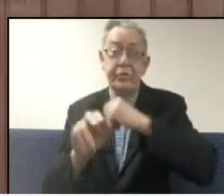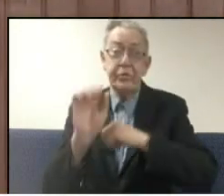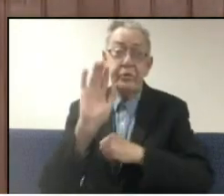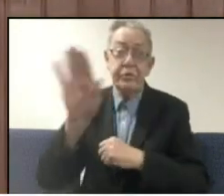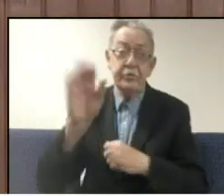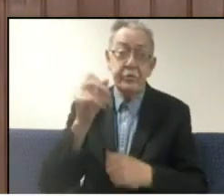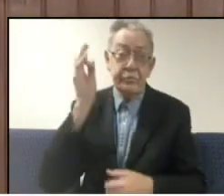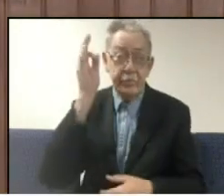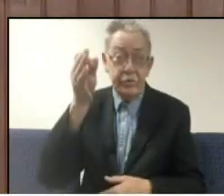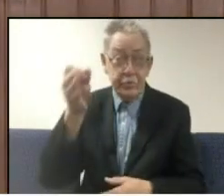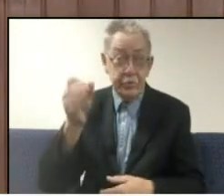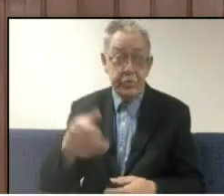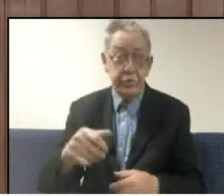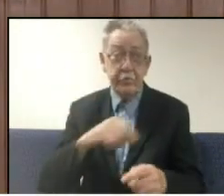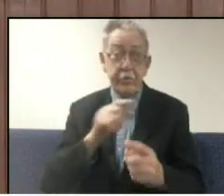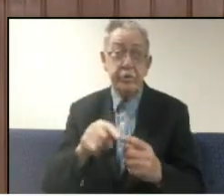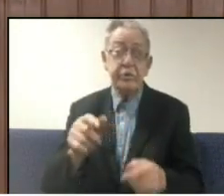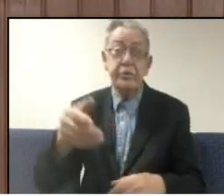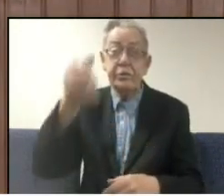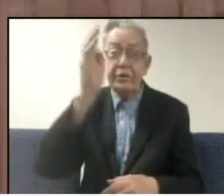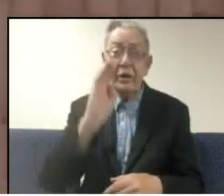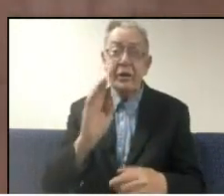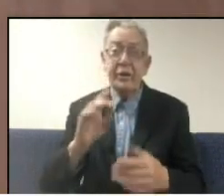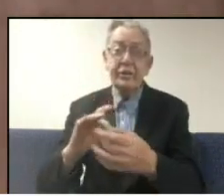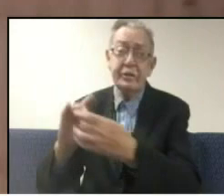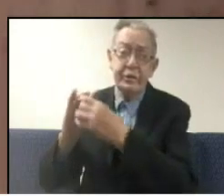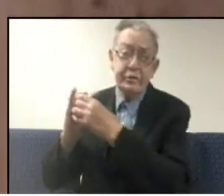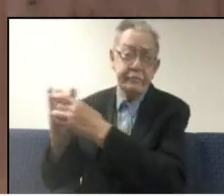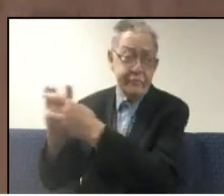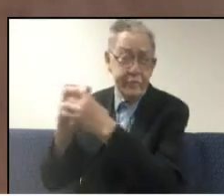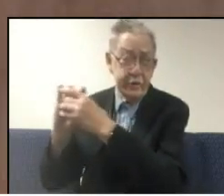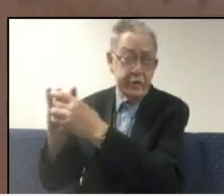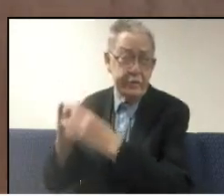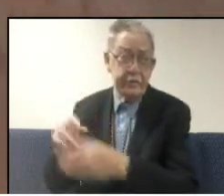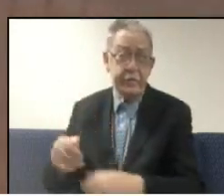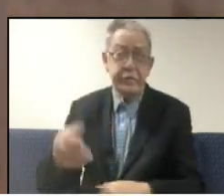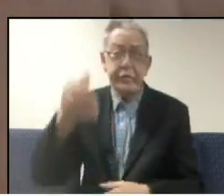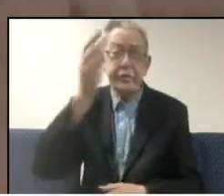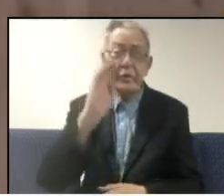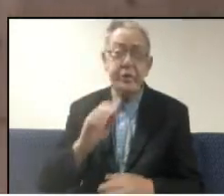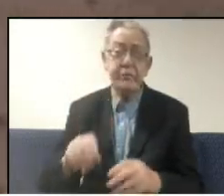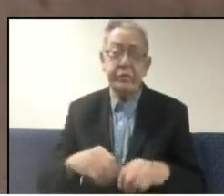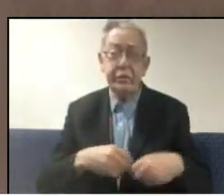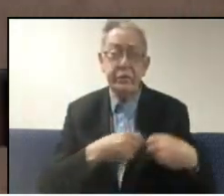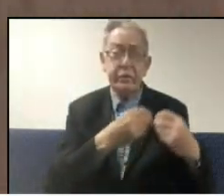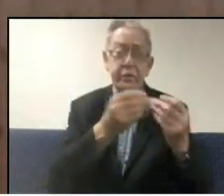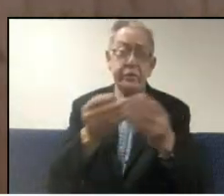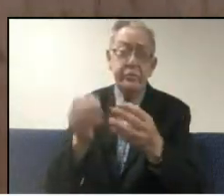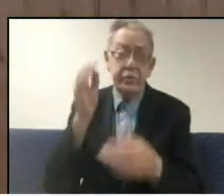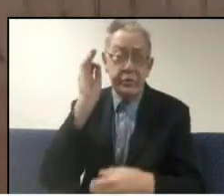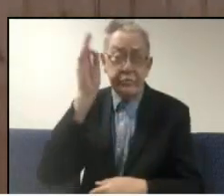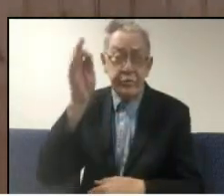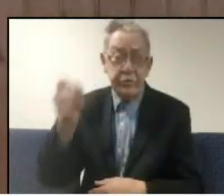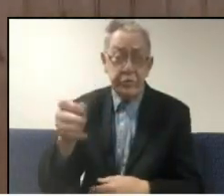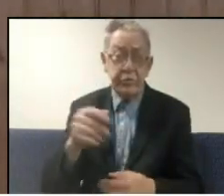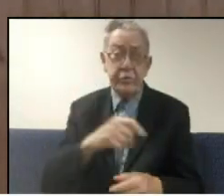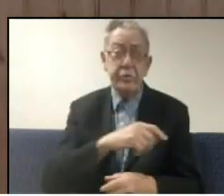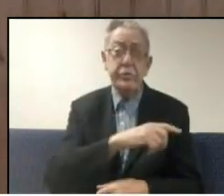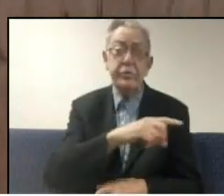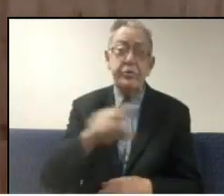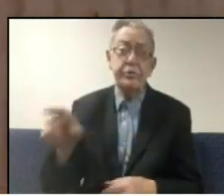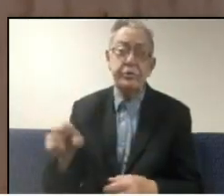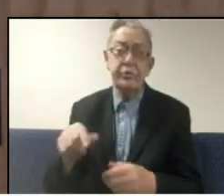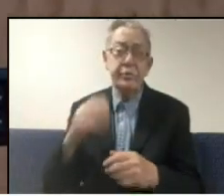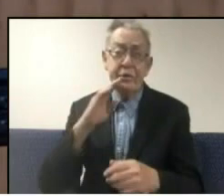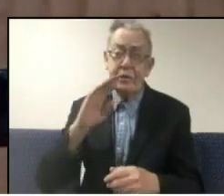God is involved, He can give you a future that you had never thought of, to do either the most